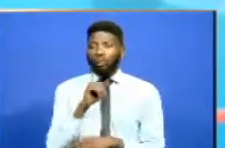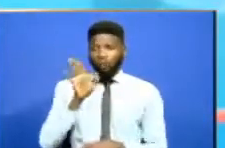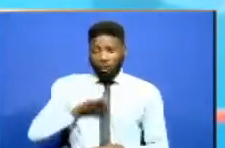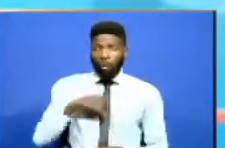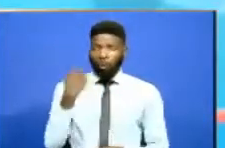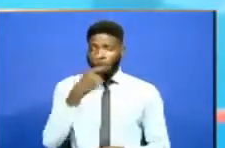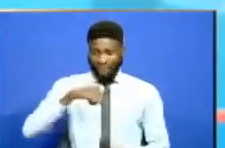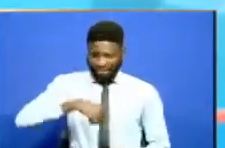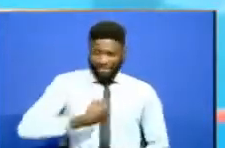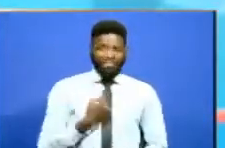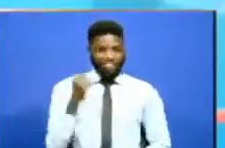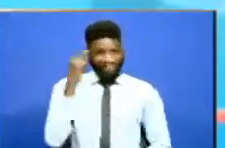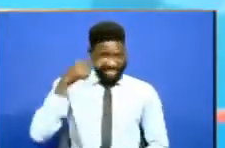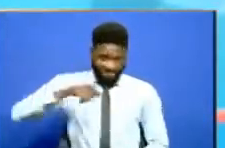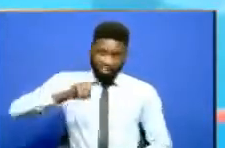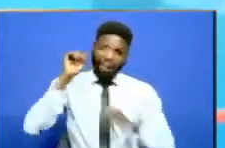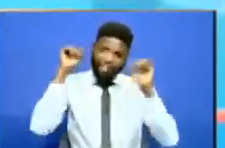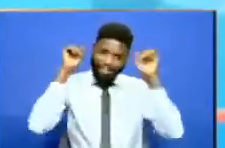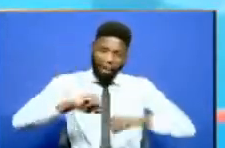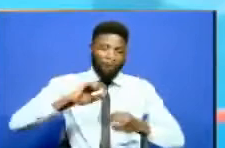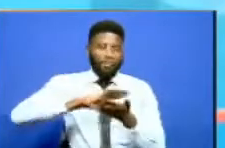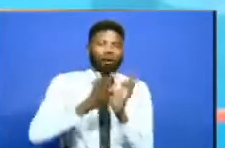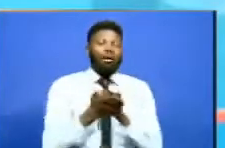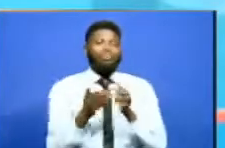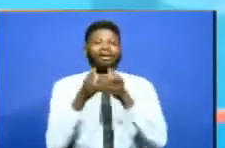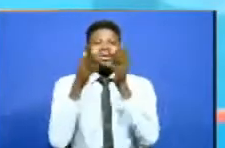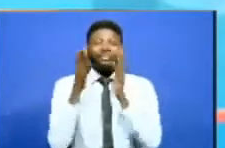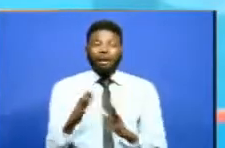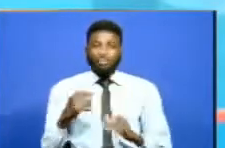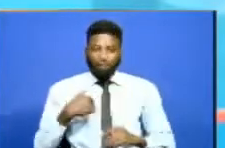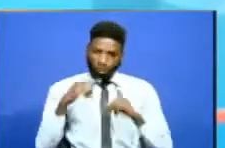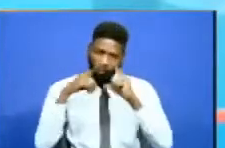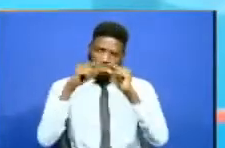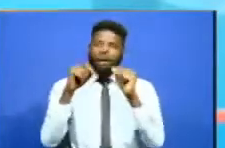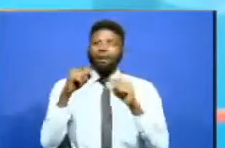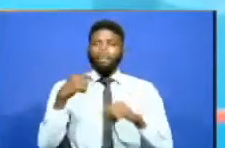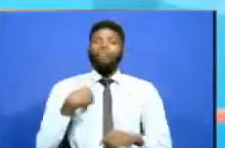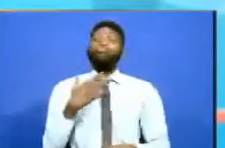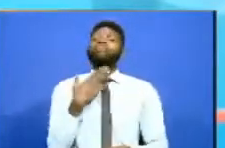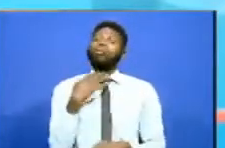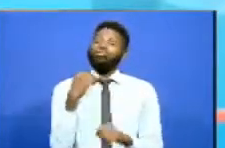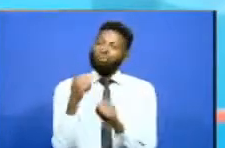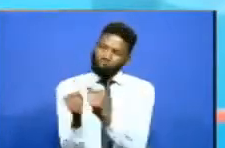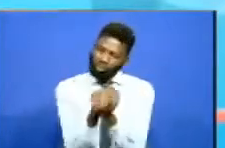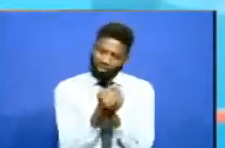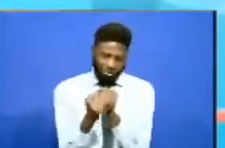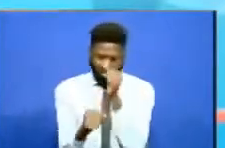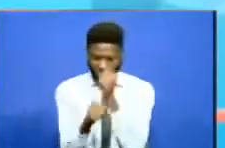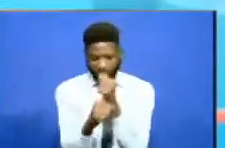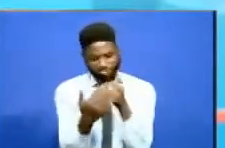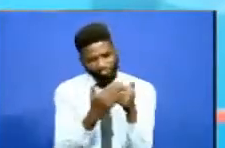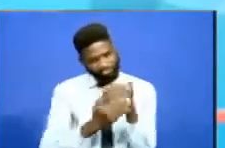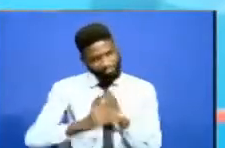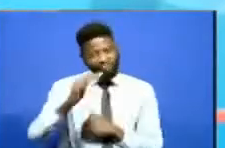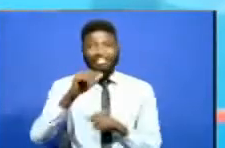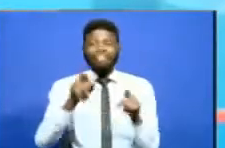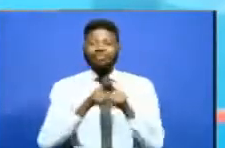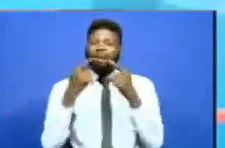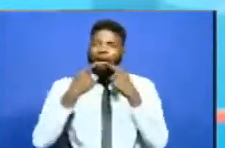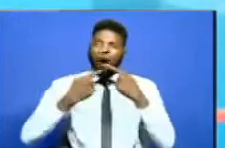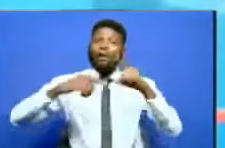take positions of leadership, and I've made it clear to them, I want to work with you together. I want you, like I declare to